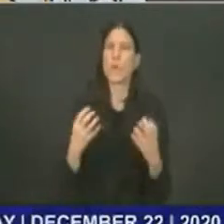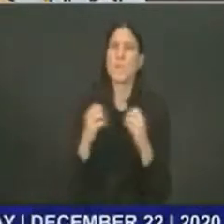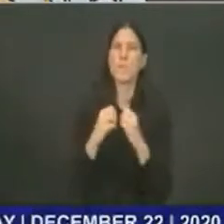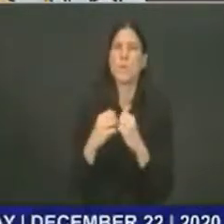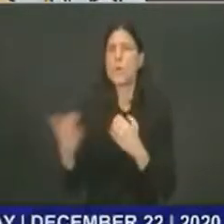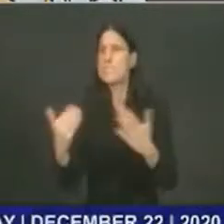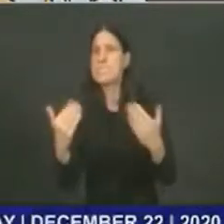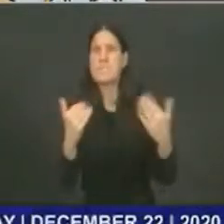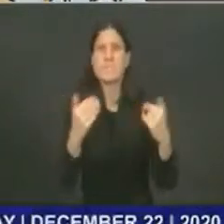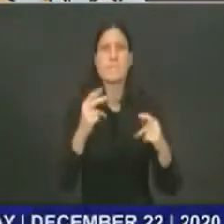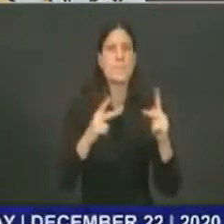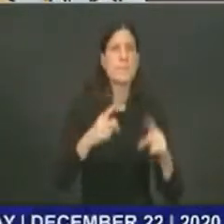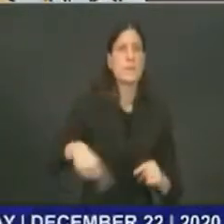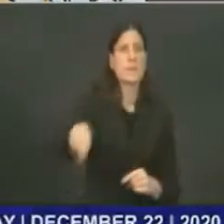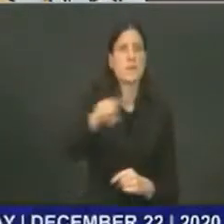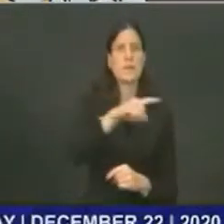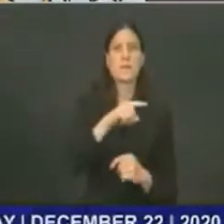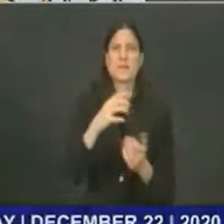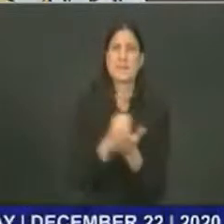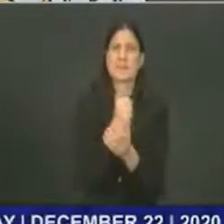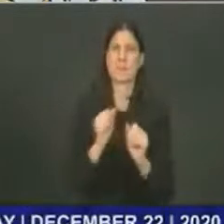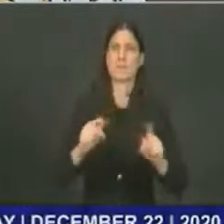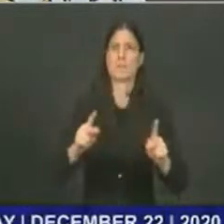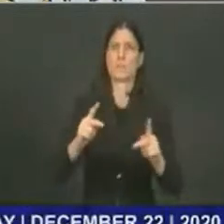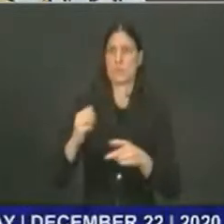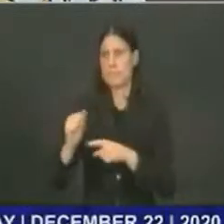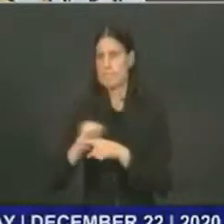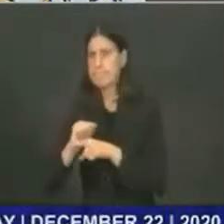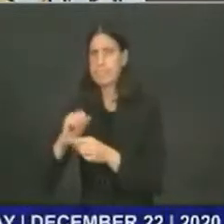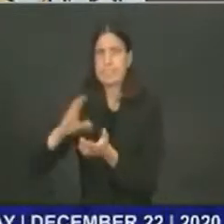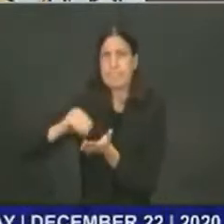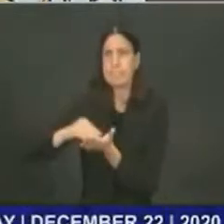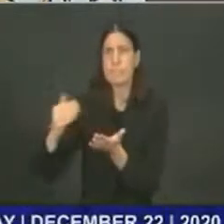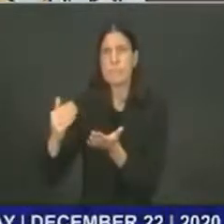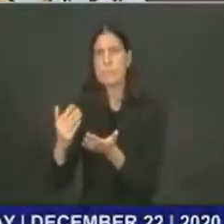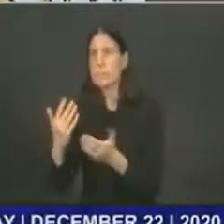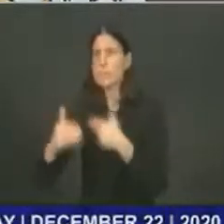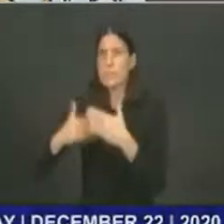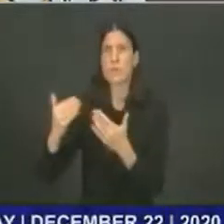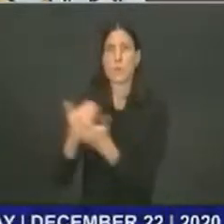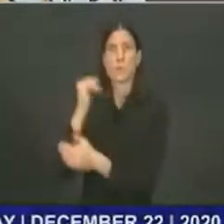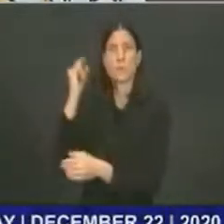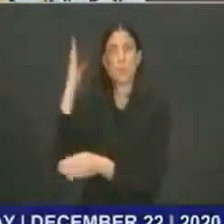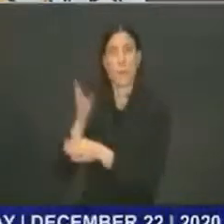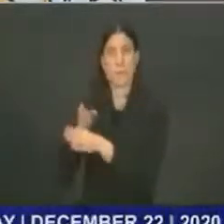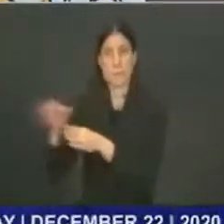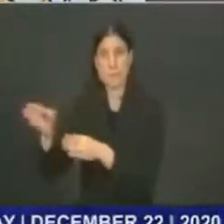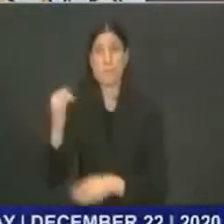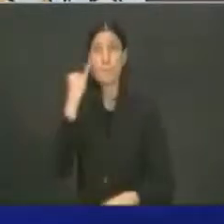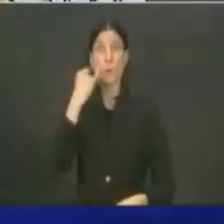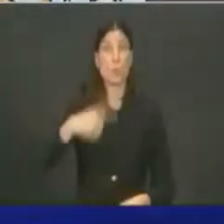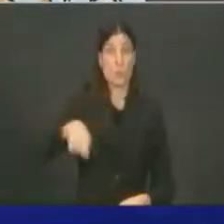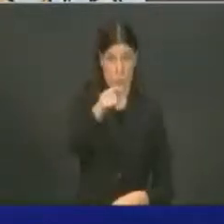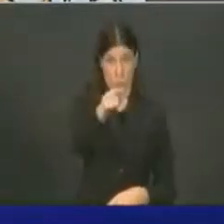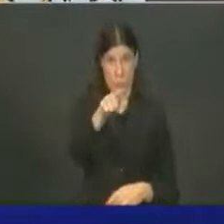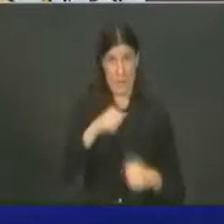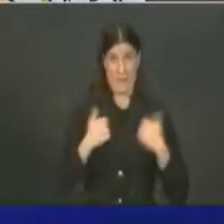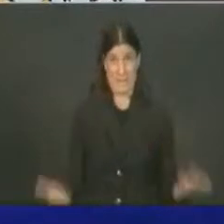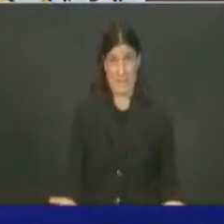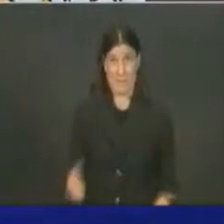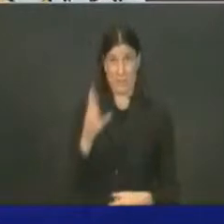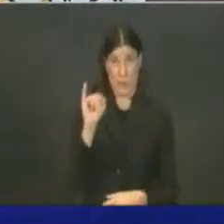get trained and get a job. If you're a Rhode Islander out there who is out of work, who's hearing me talk about